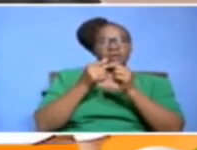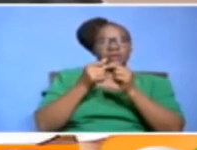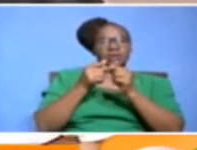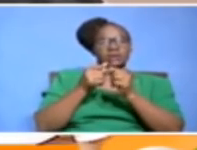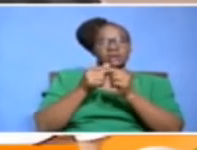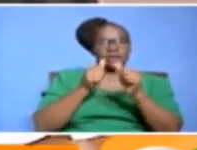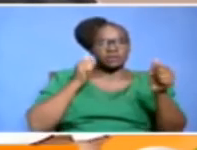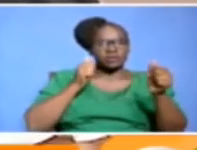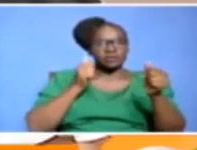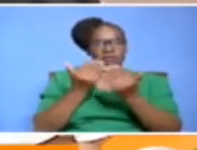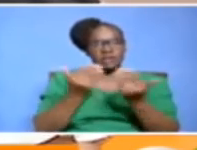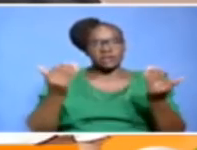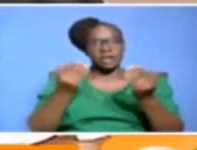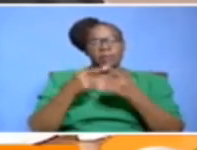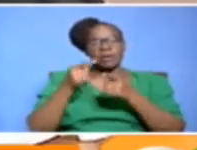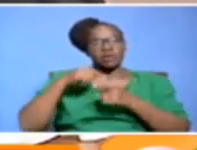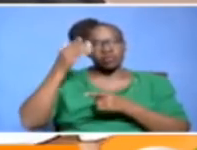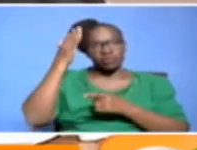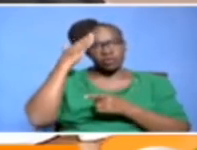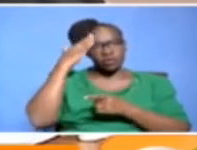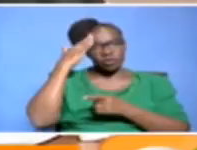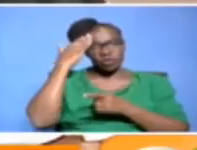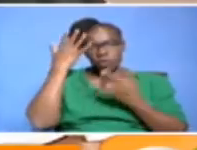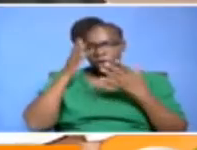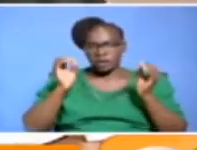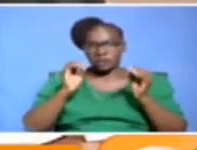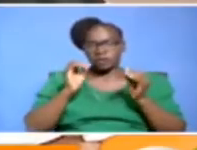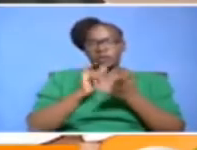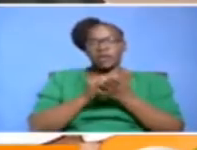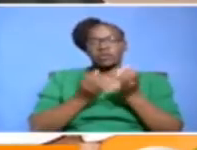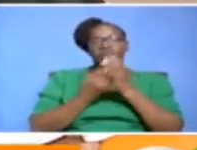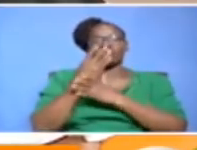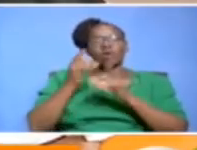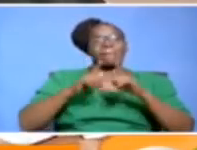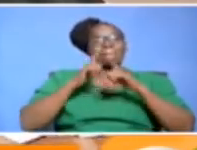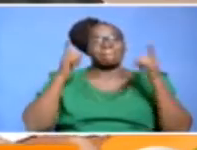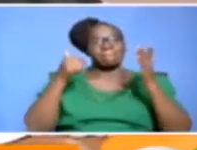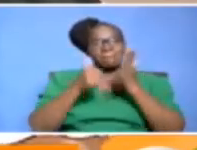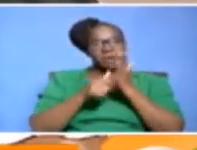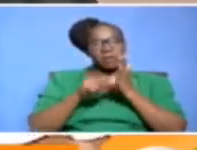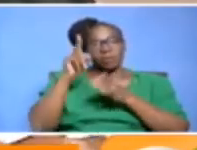that we are creating even a bigger problem. And for the police, they